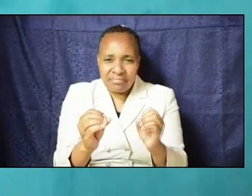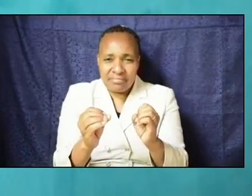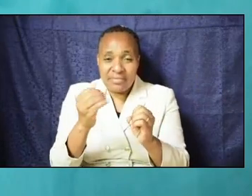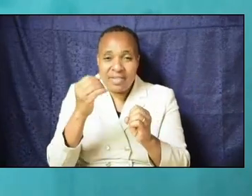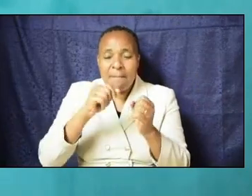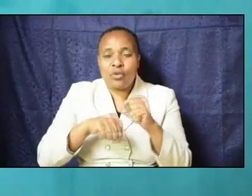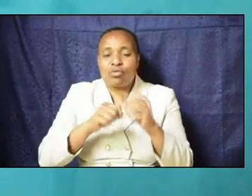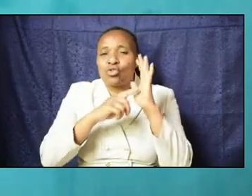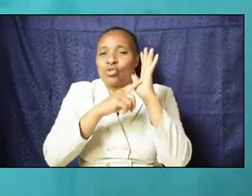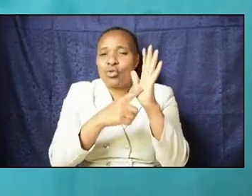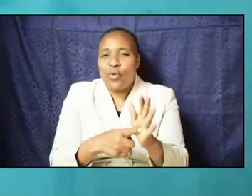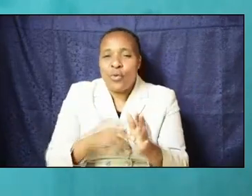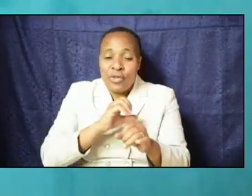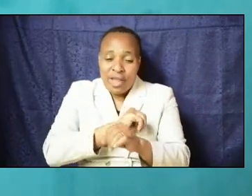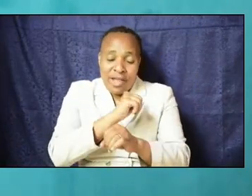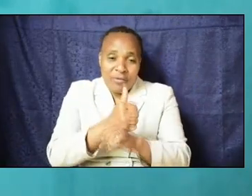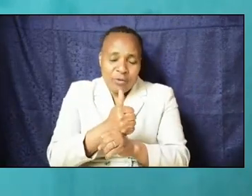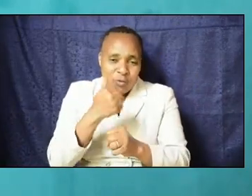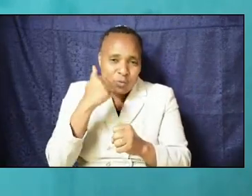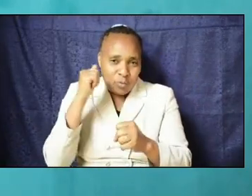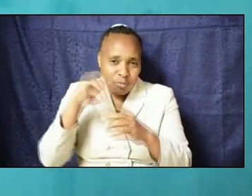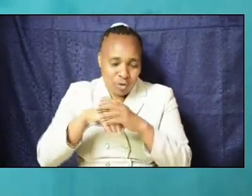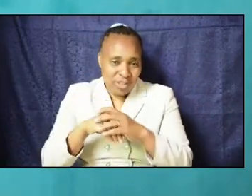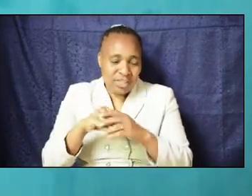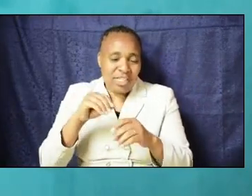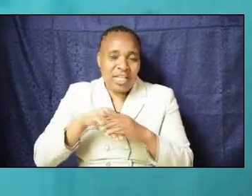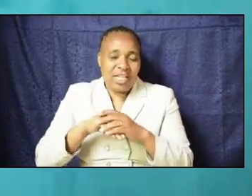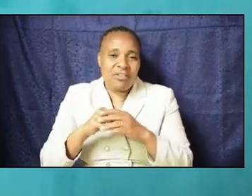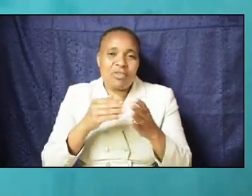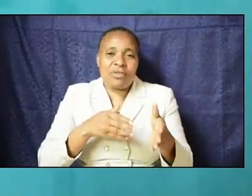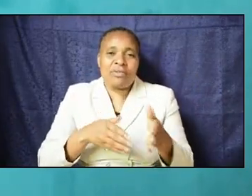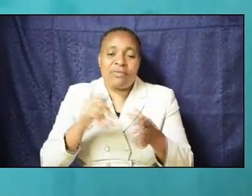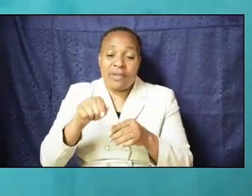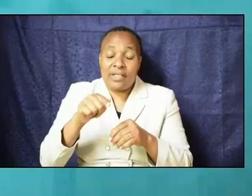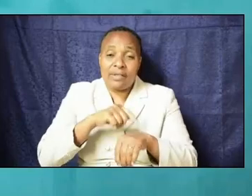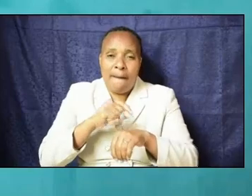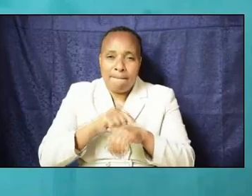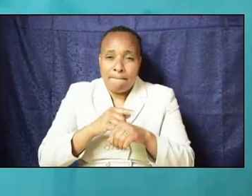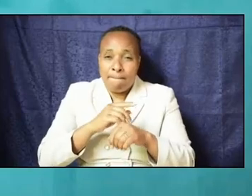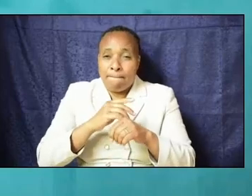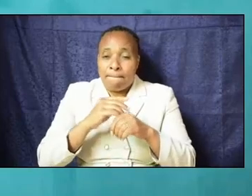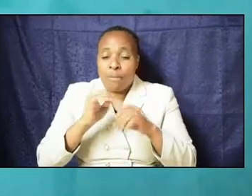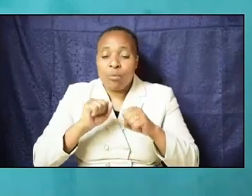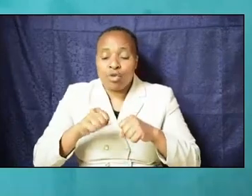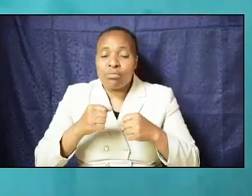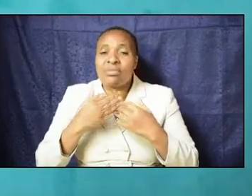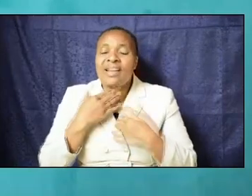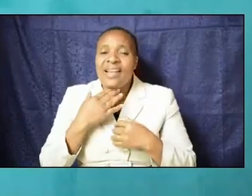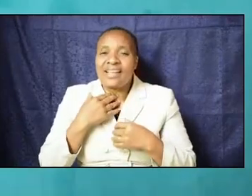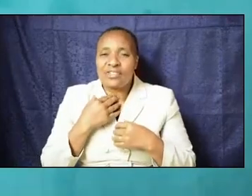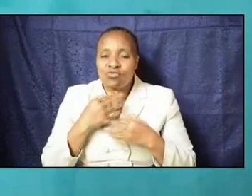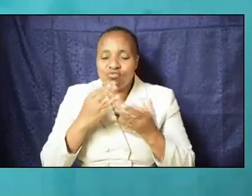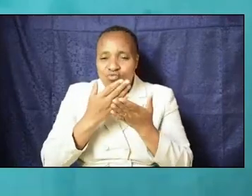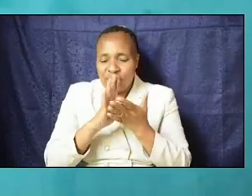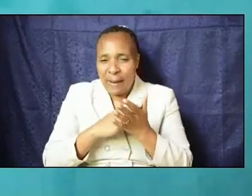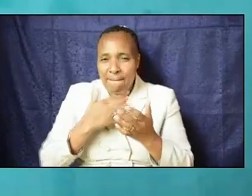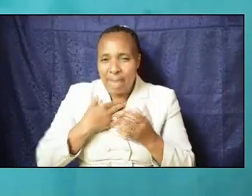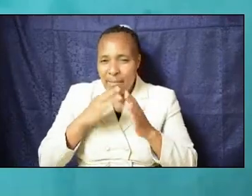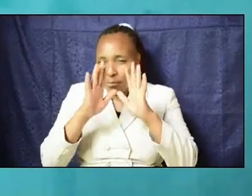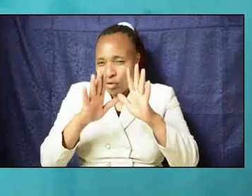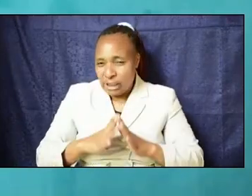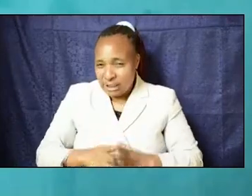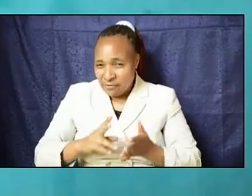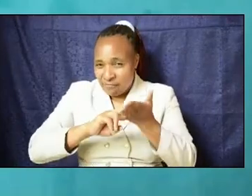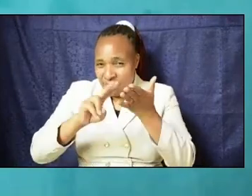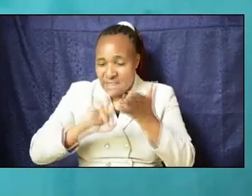have to show the efforts that we've put in advance for that. So I'd like to share my key text, which I found was very